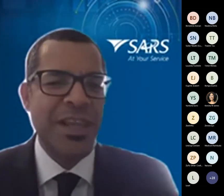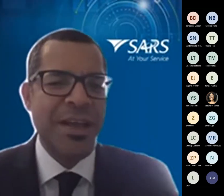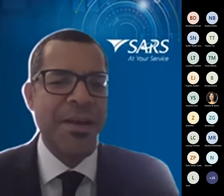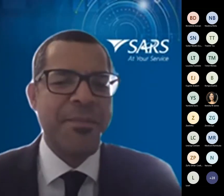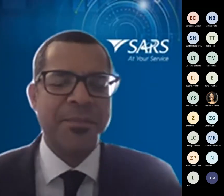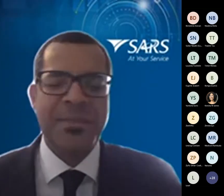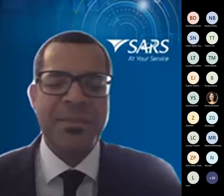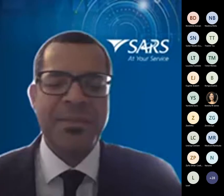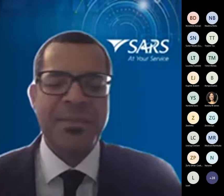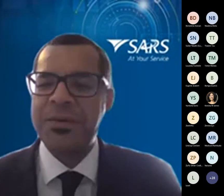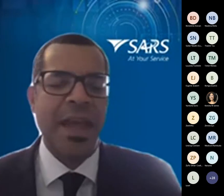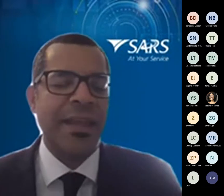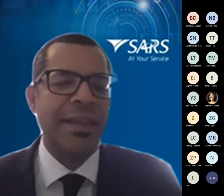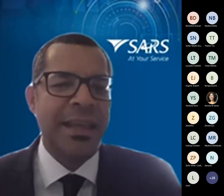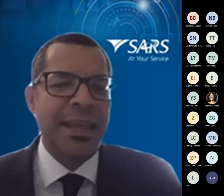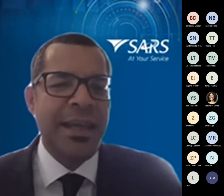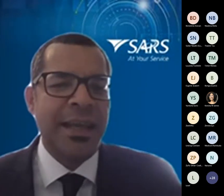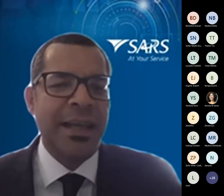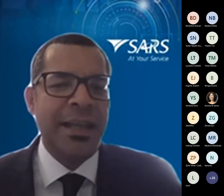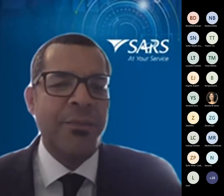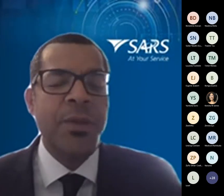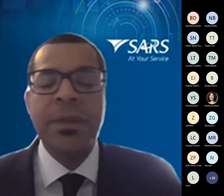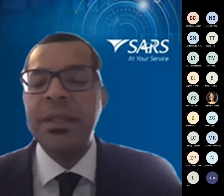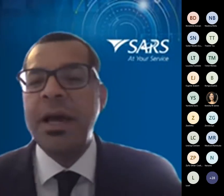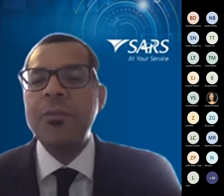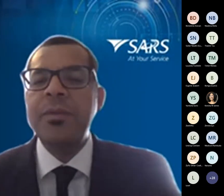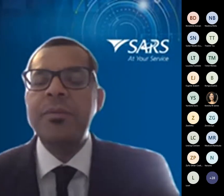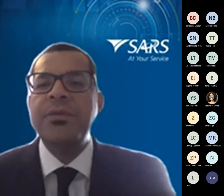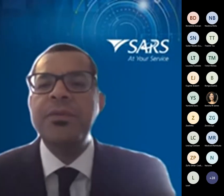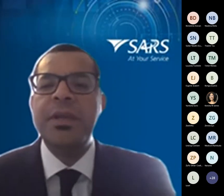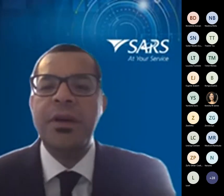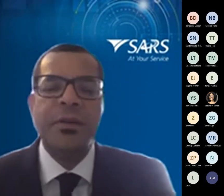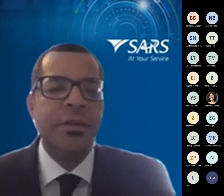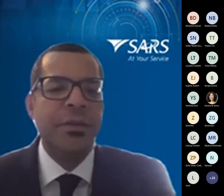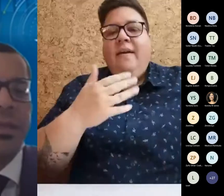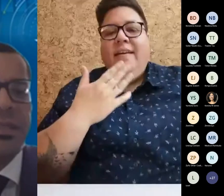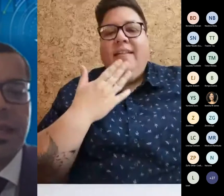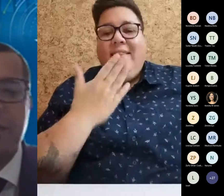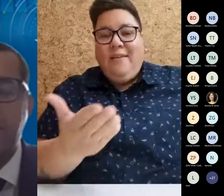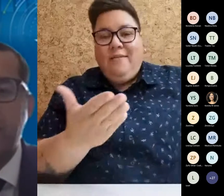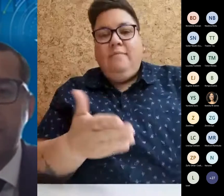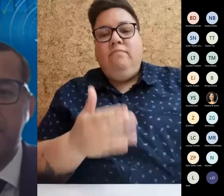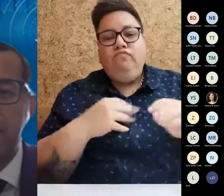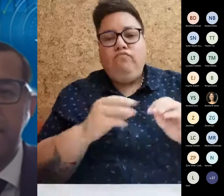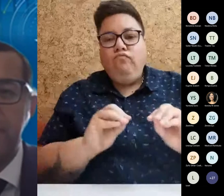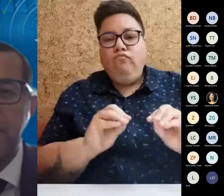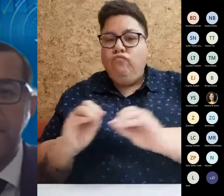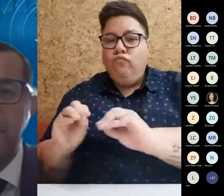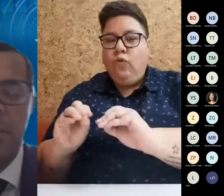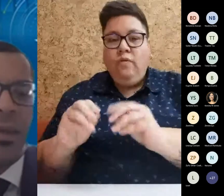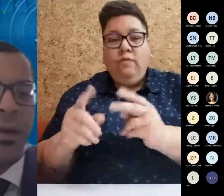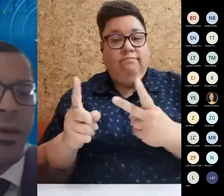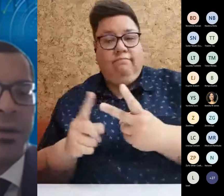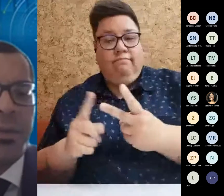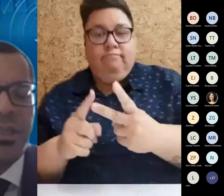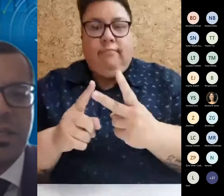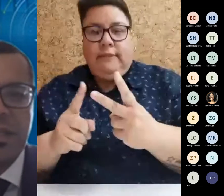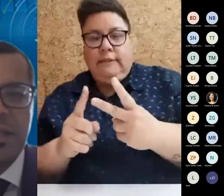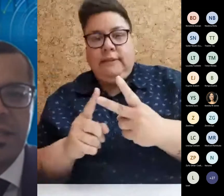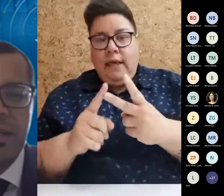much for that. We will now be moving on to the second part of our